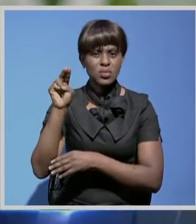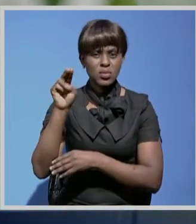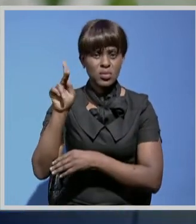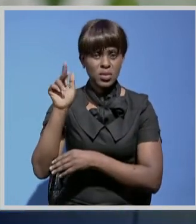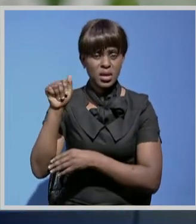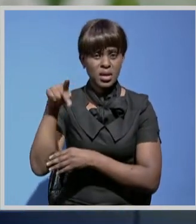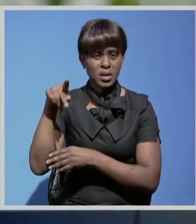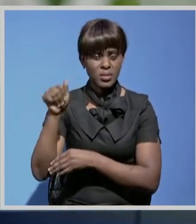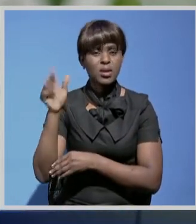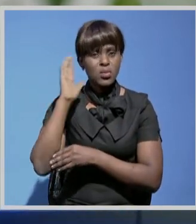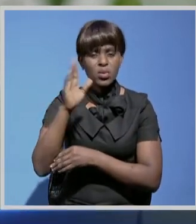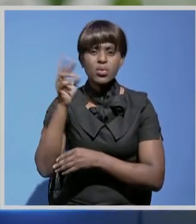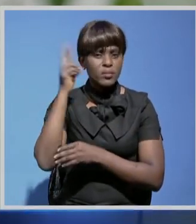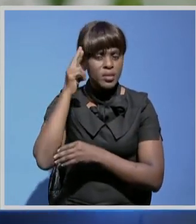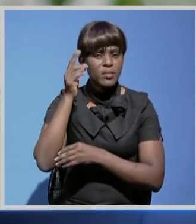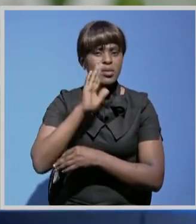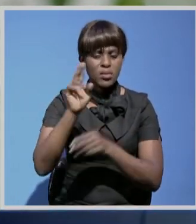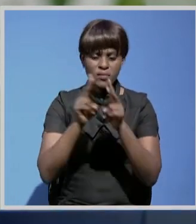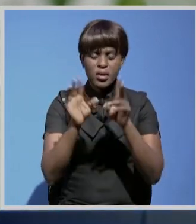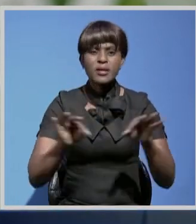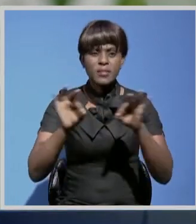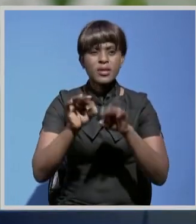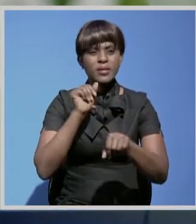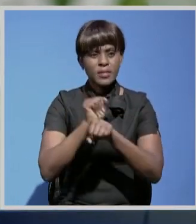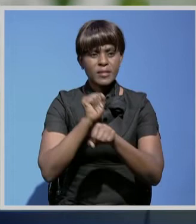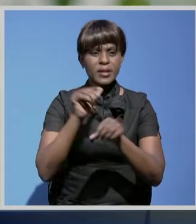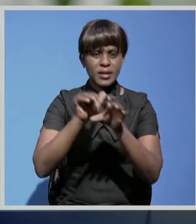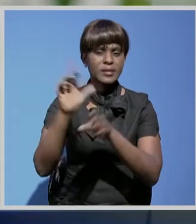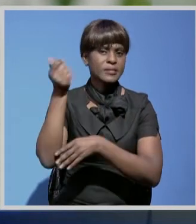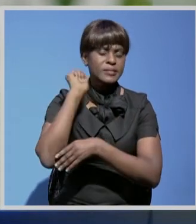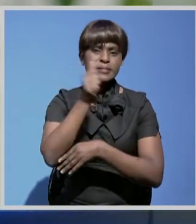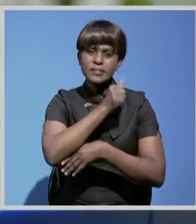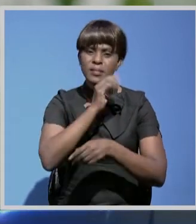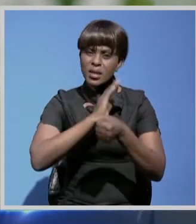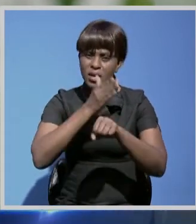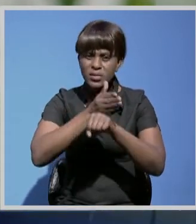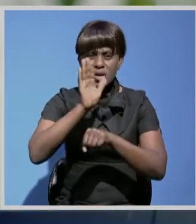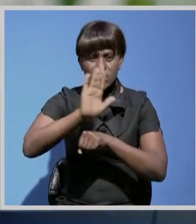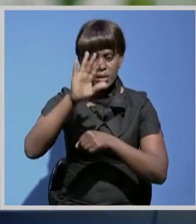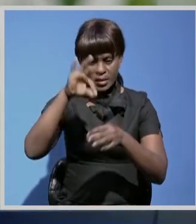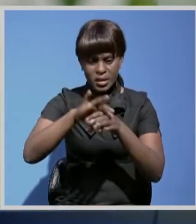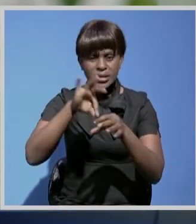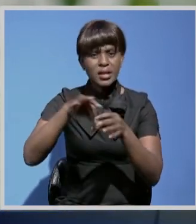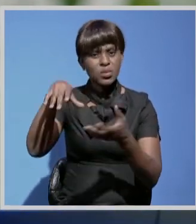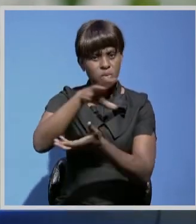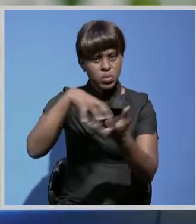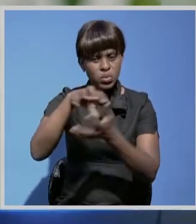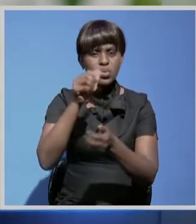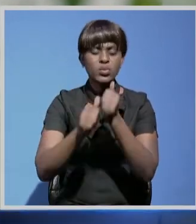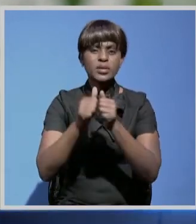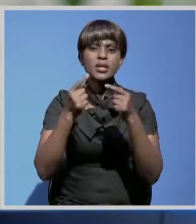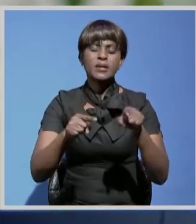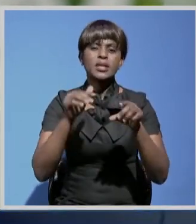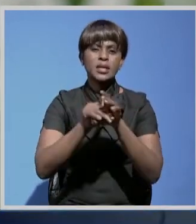for his pivotal role in brokering peace in Kenya following the post-election violence that occurred in that country